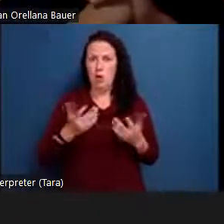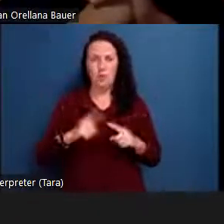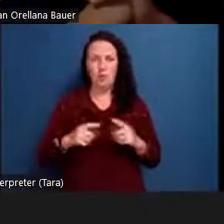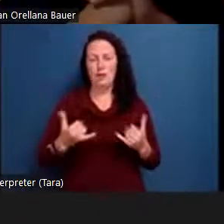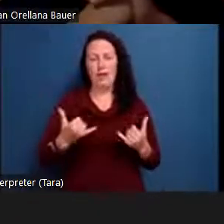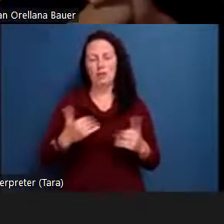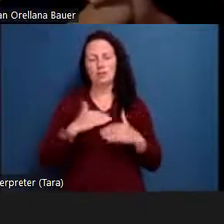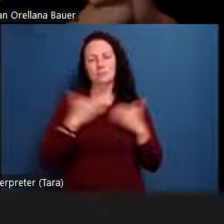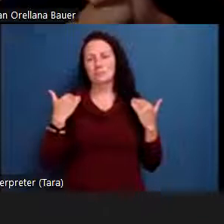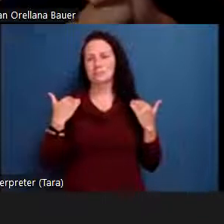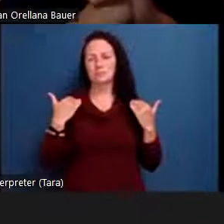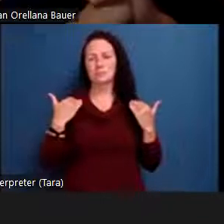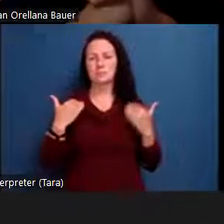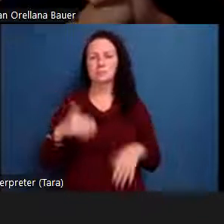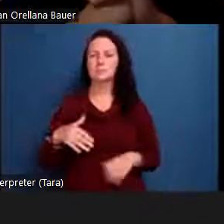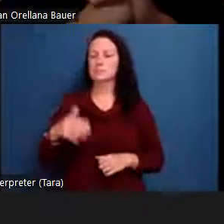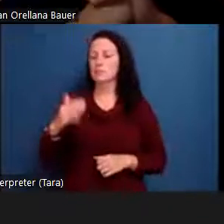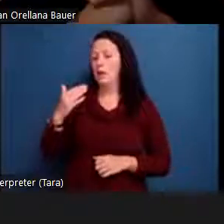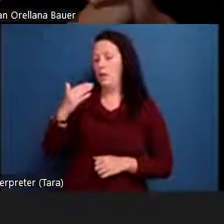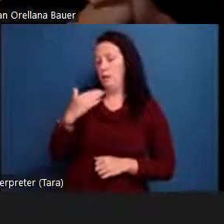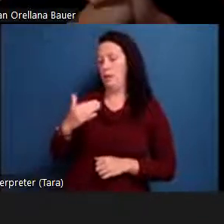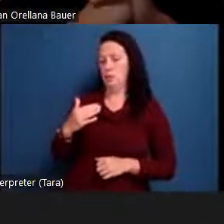Commissioner Lavisa. Thank you, Commissioner Sophia.